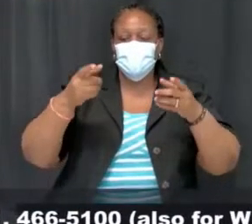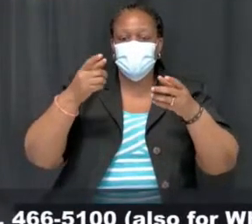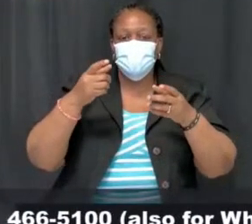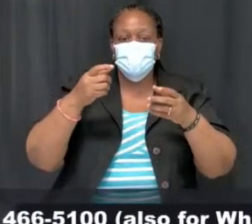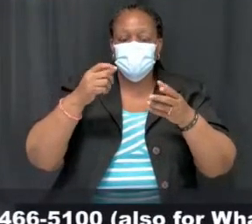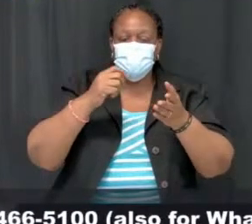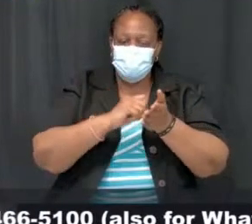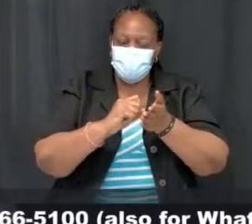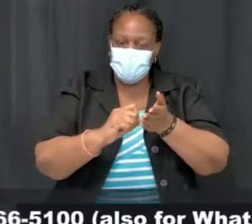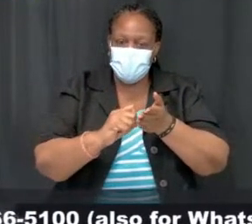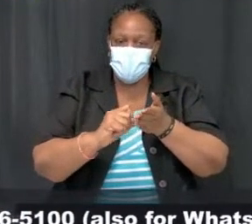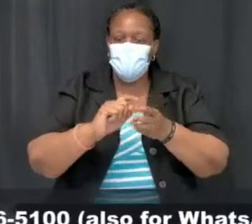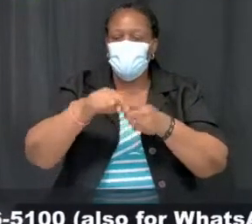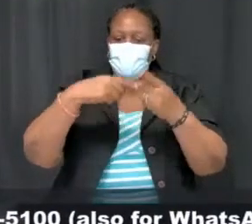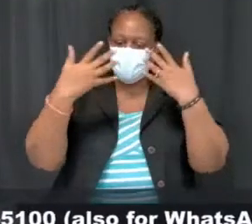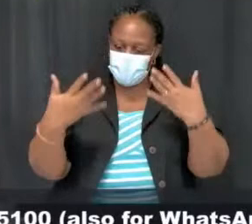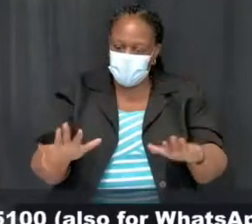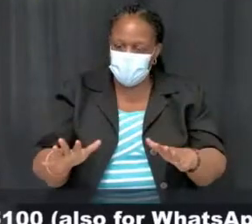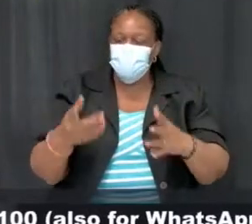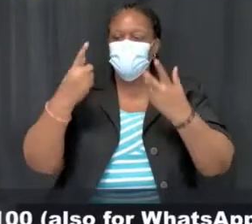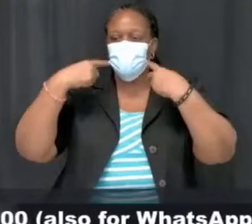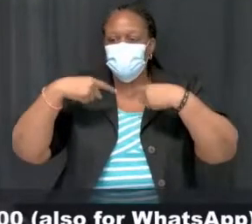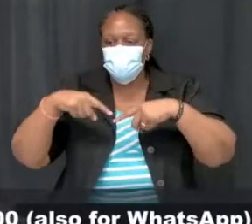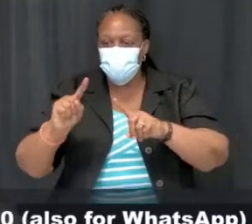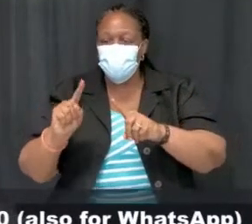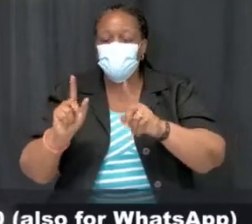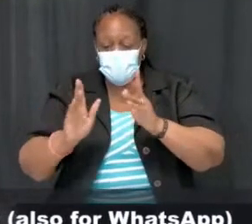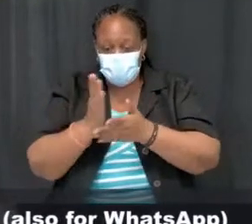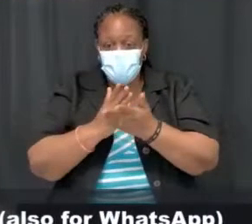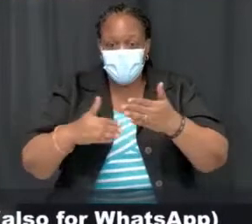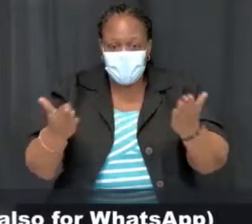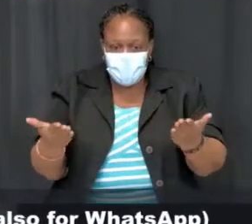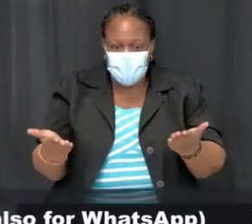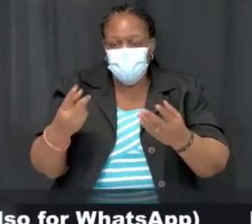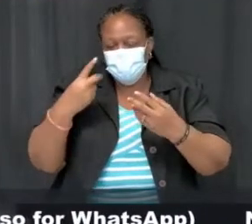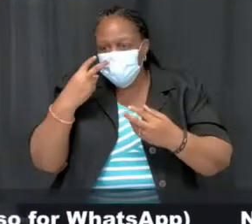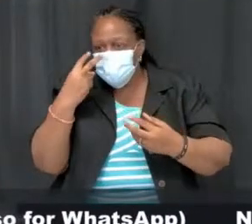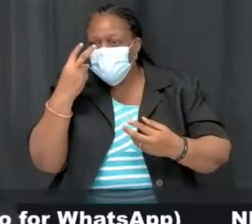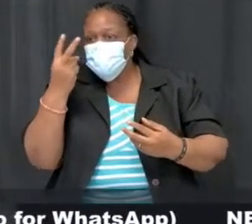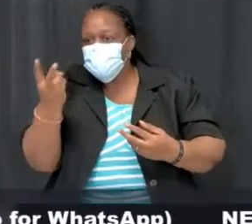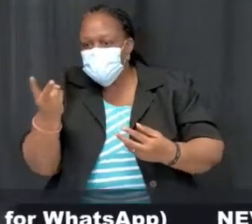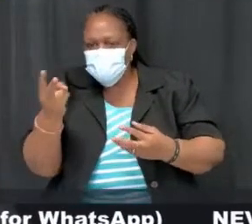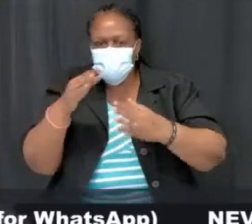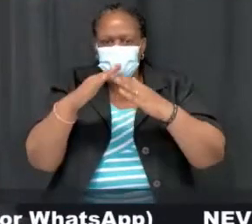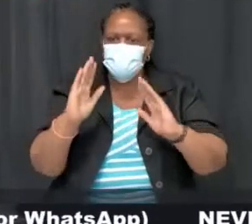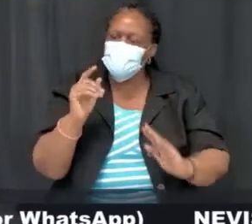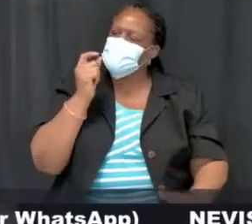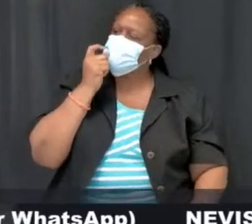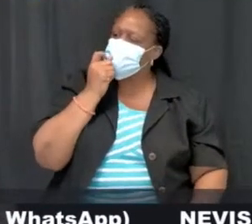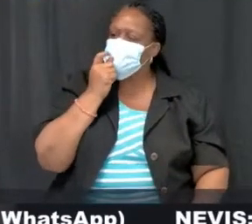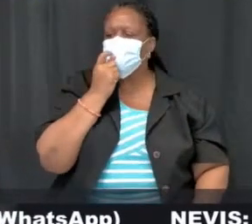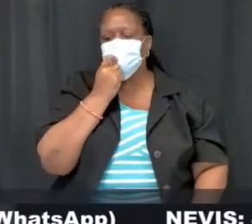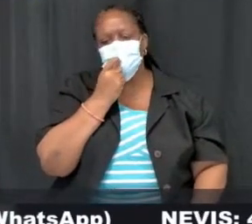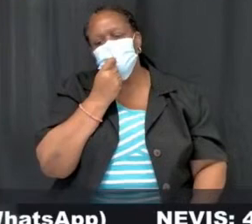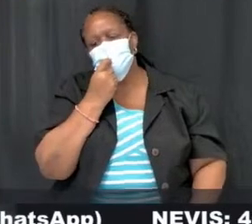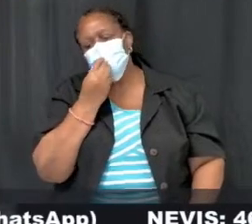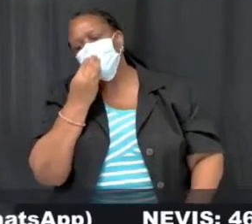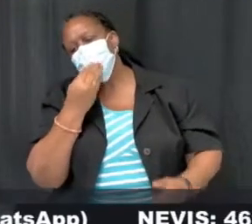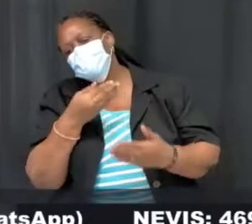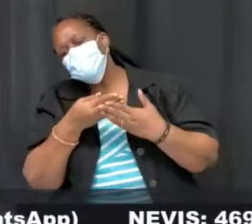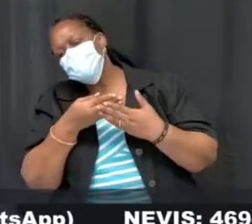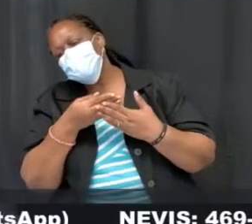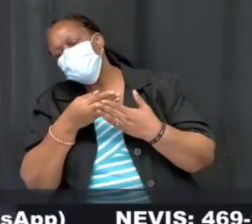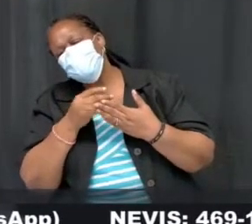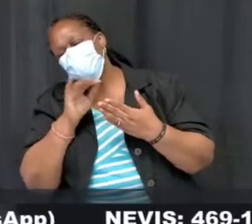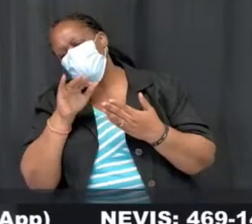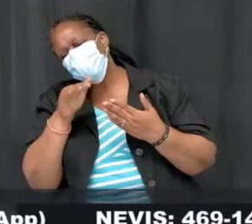that inspection is done using the criteria that is on the website, then you will receive Once it's approved, you